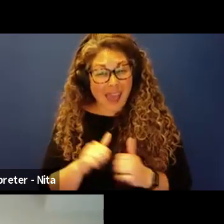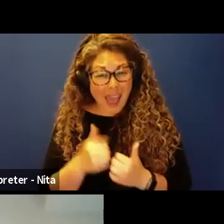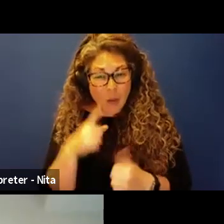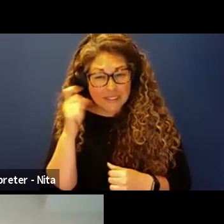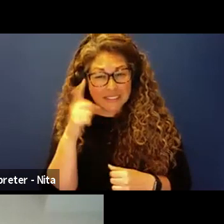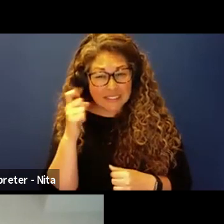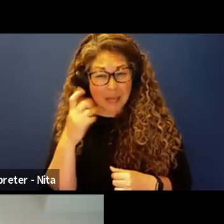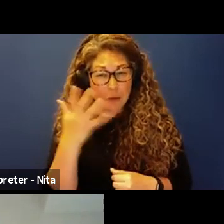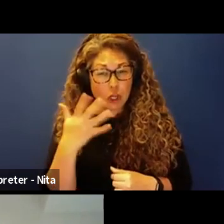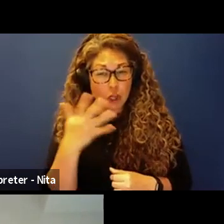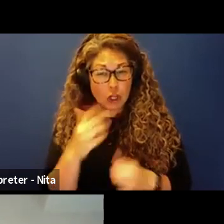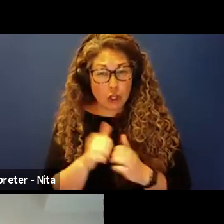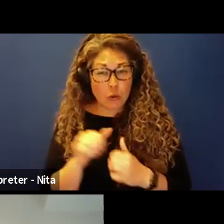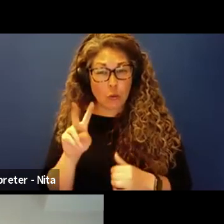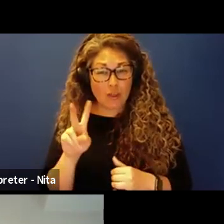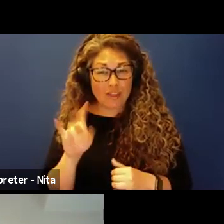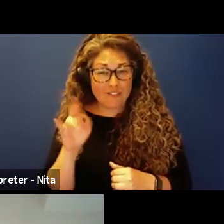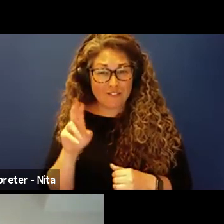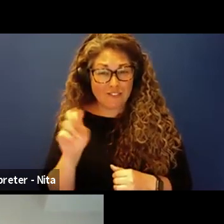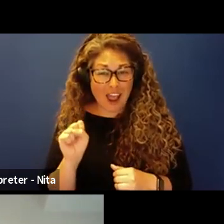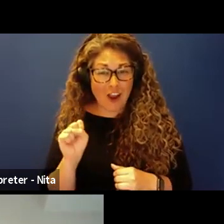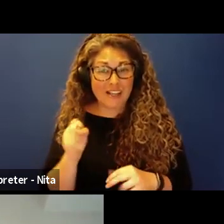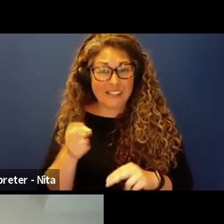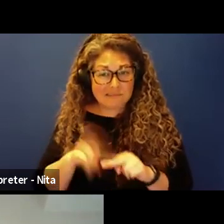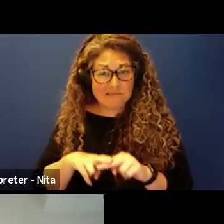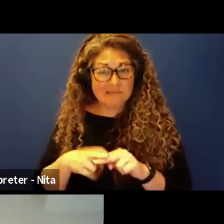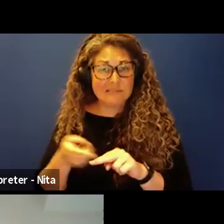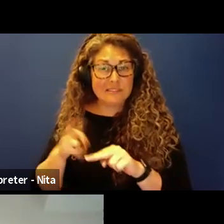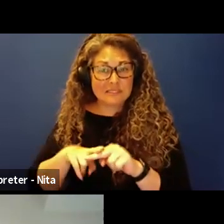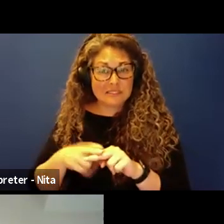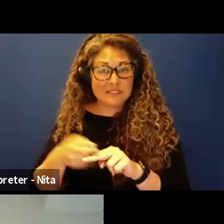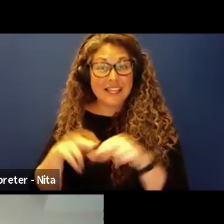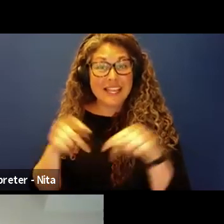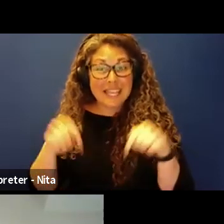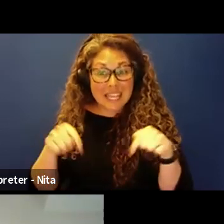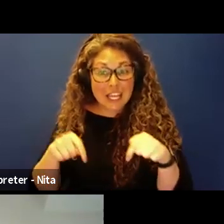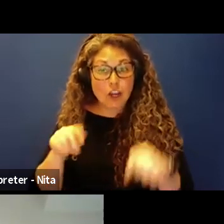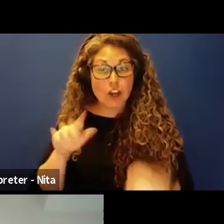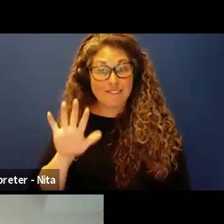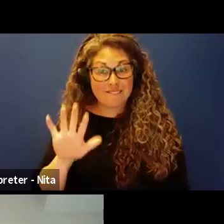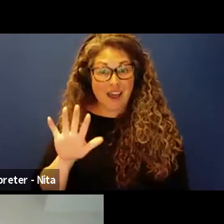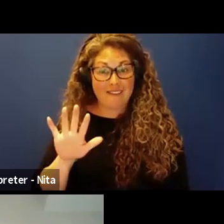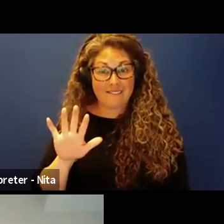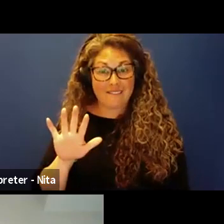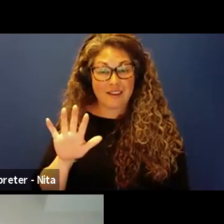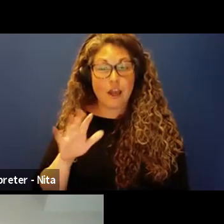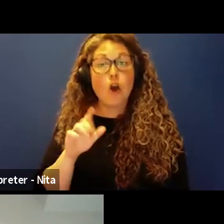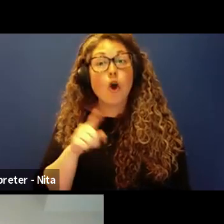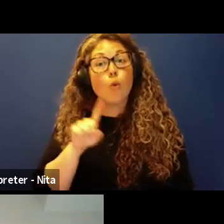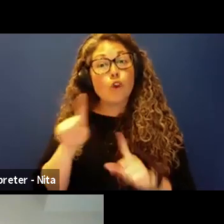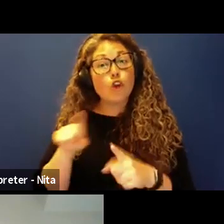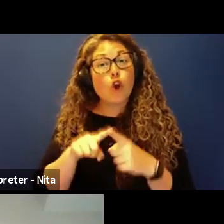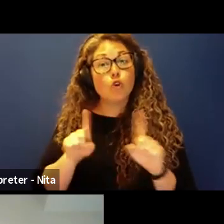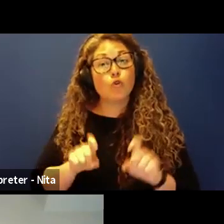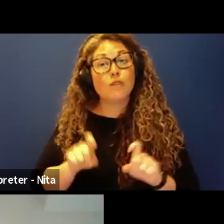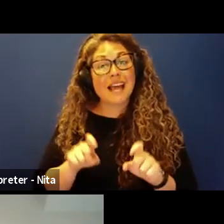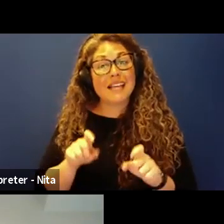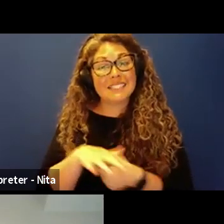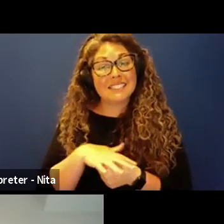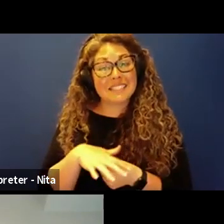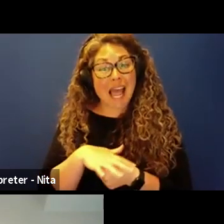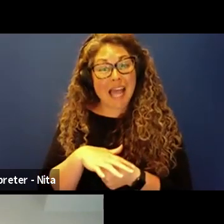the virus is steadily climbing in Ward 5. Now, when you go to a testing site,